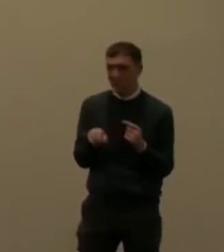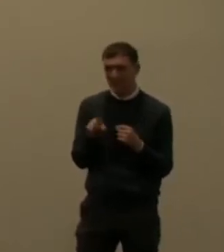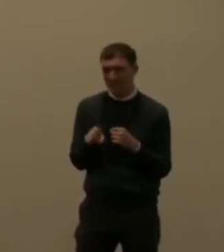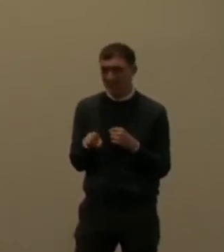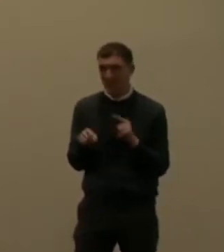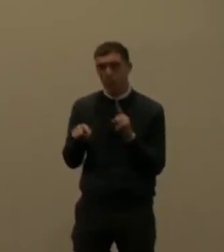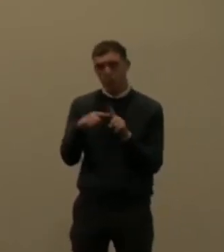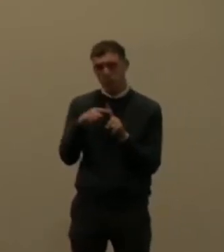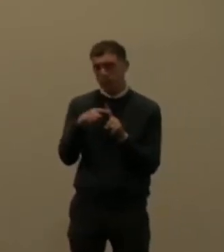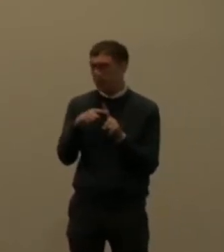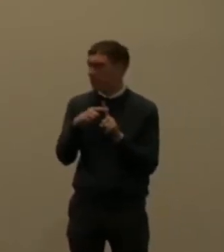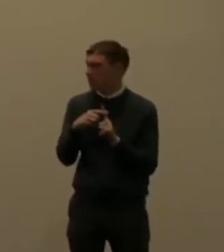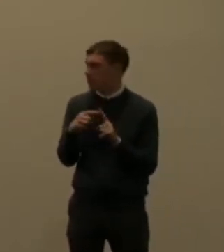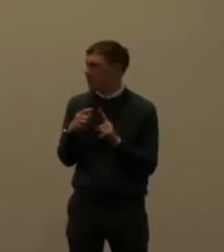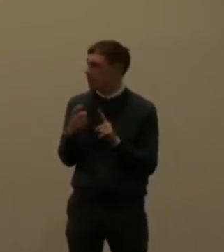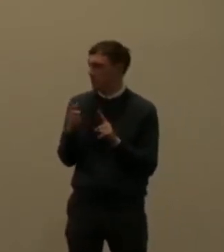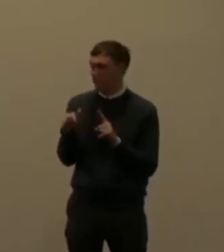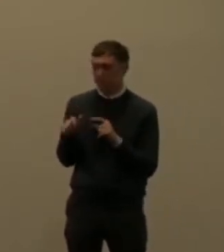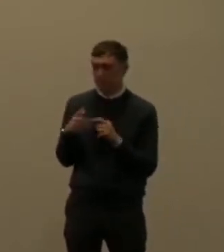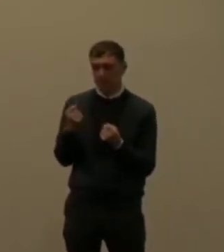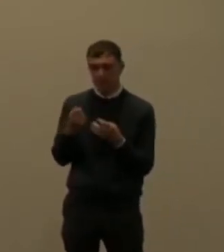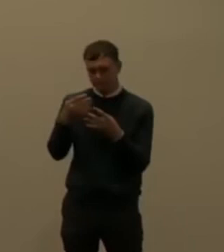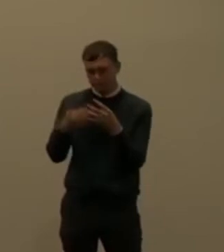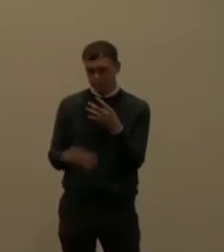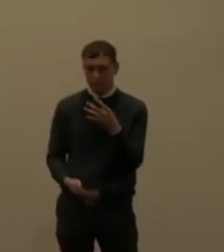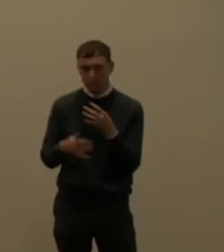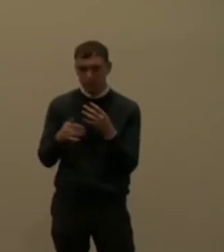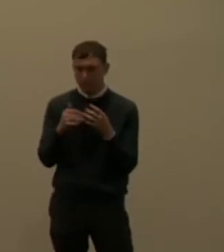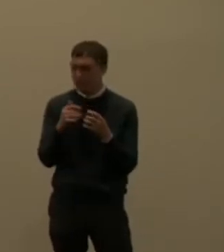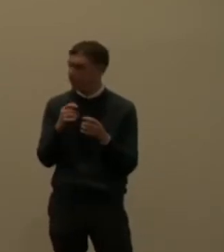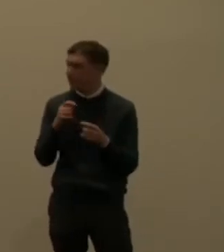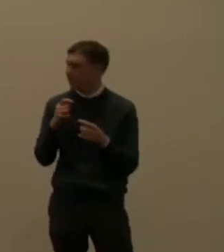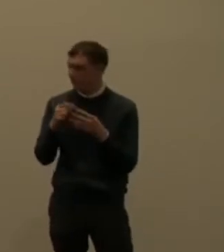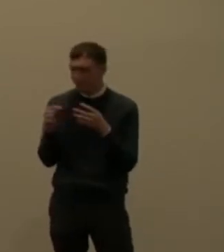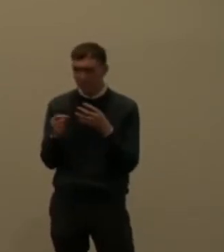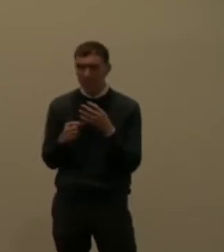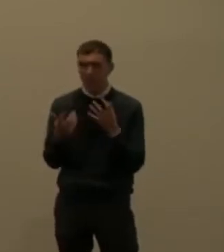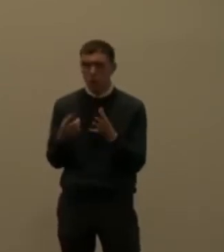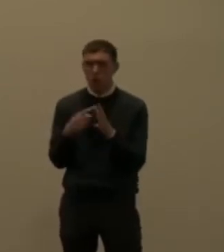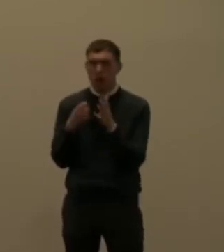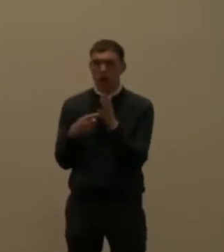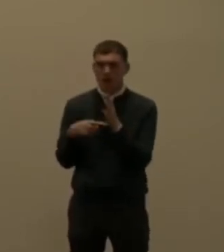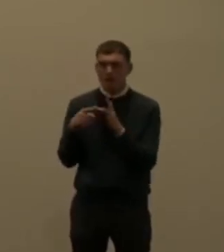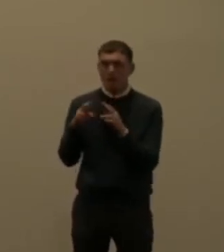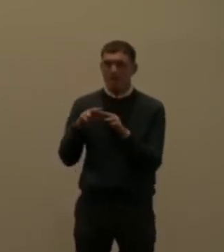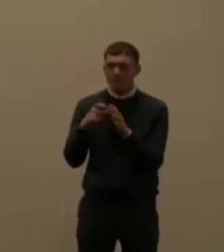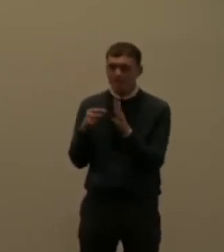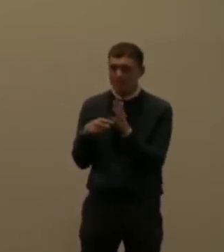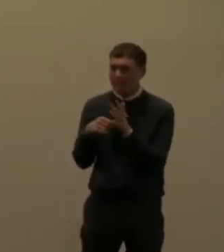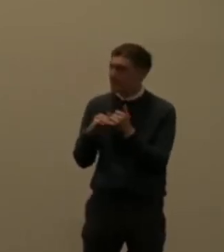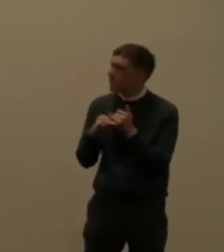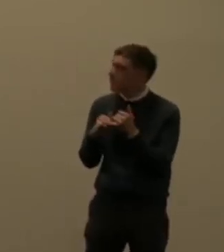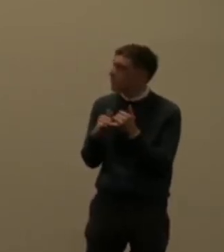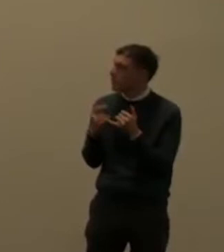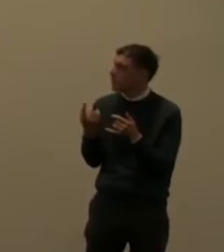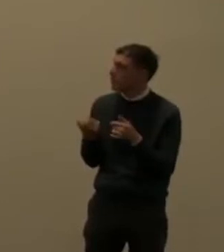this plus button. Here you have all the different functionalities or artifact that you can add to your pipeline in order to